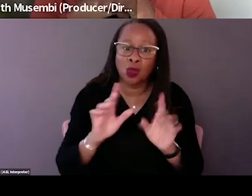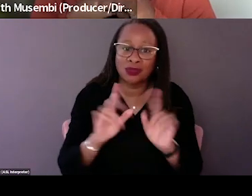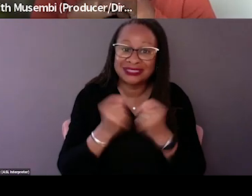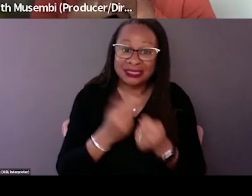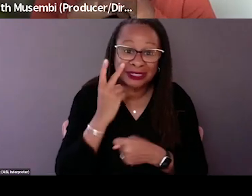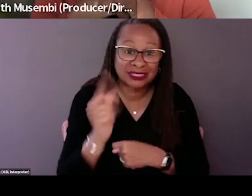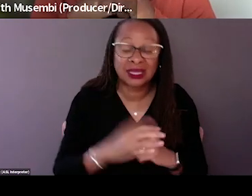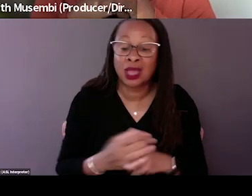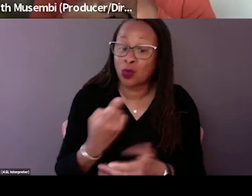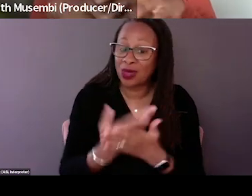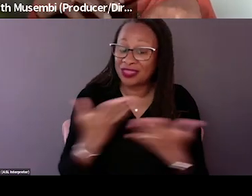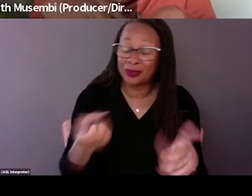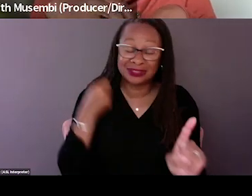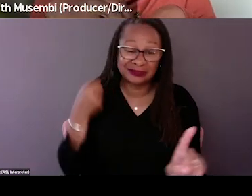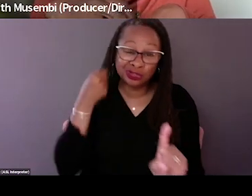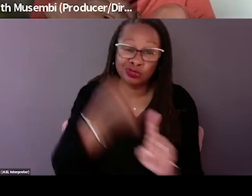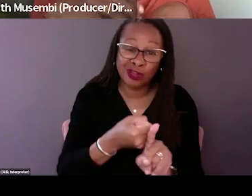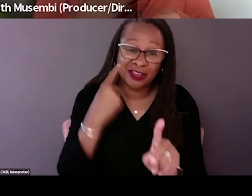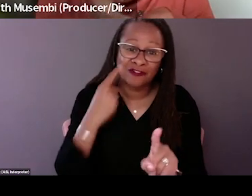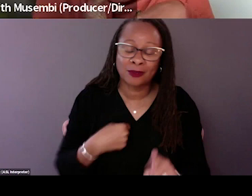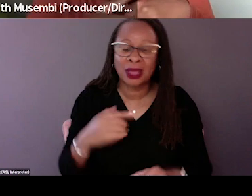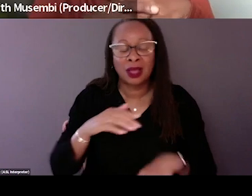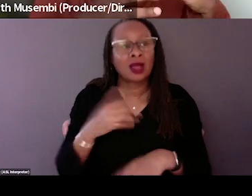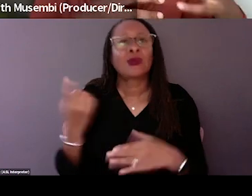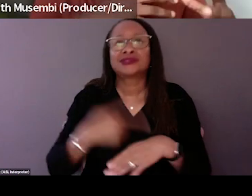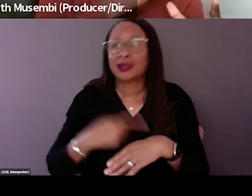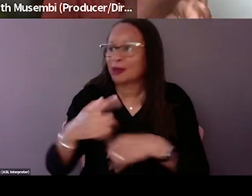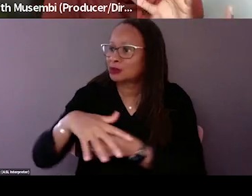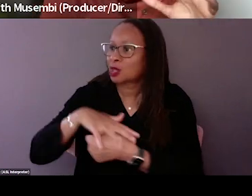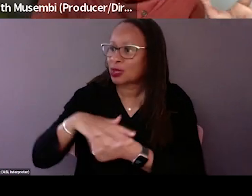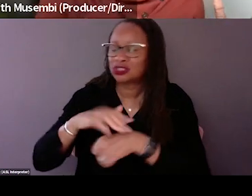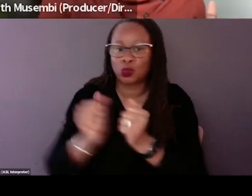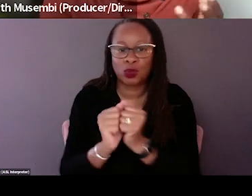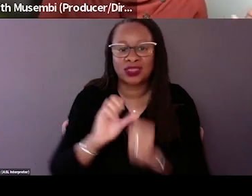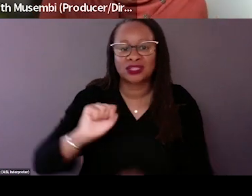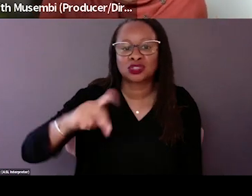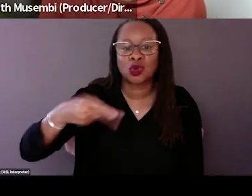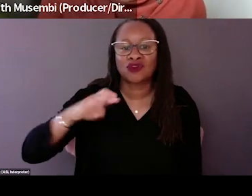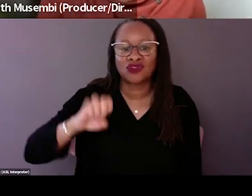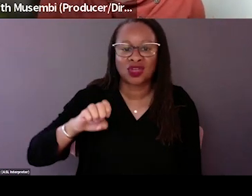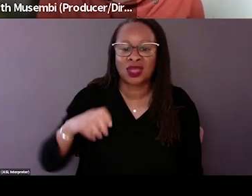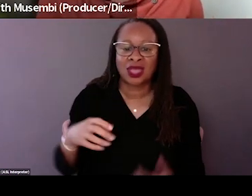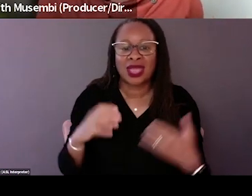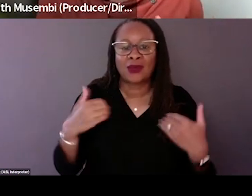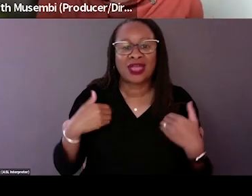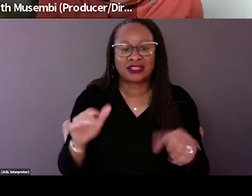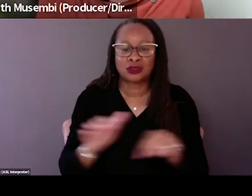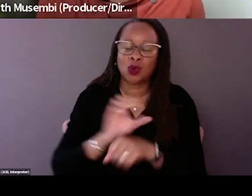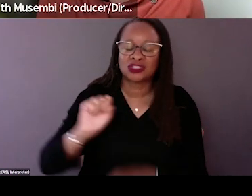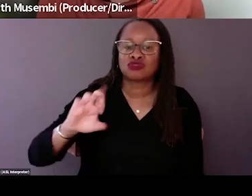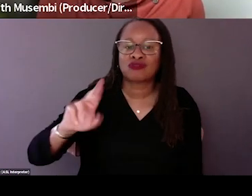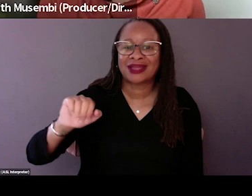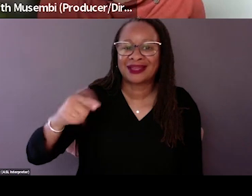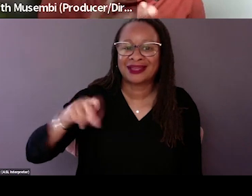quite striking for me is, I was on location with Sophie, and we've got this whole Selengay thing playing out, and